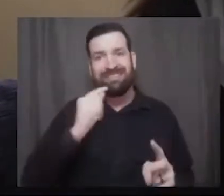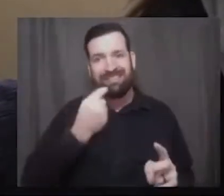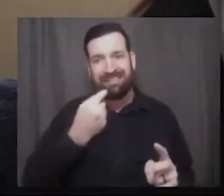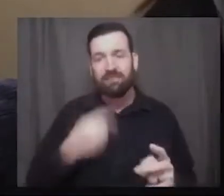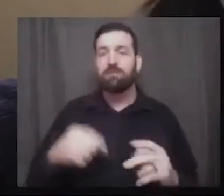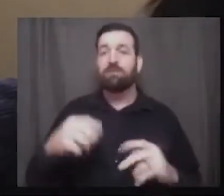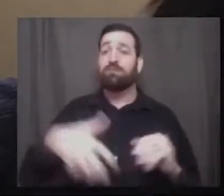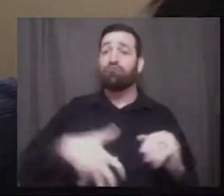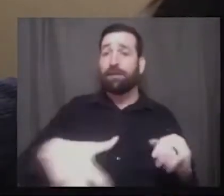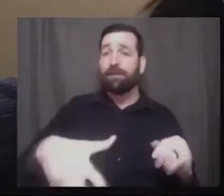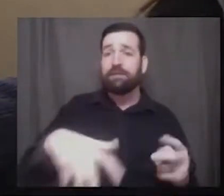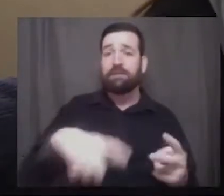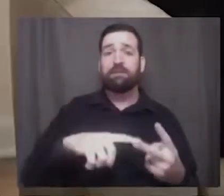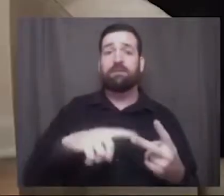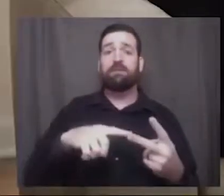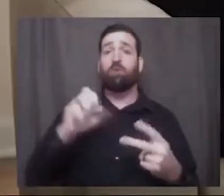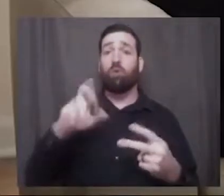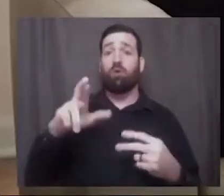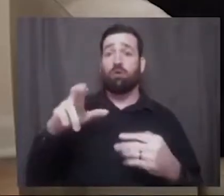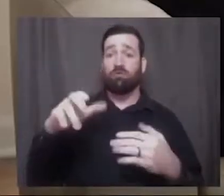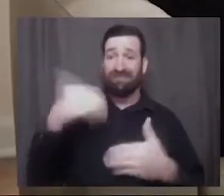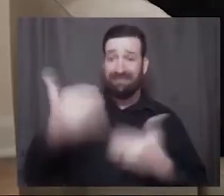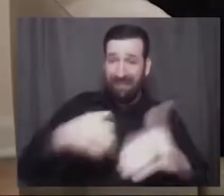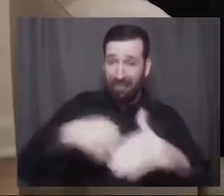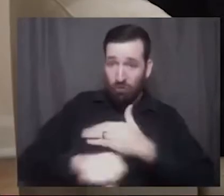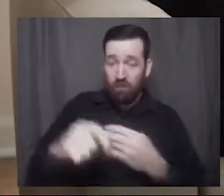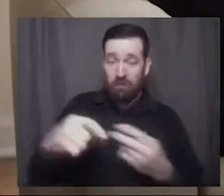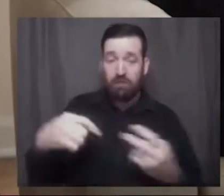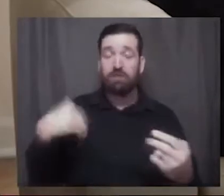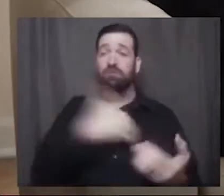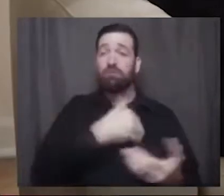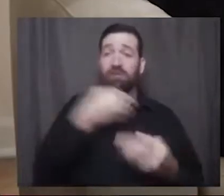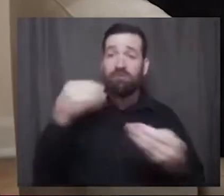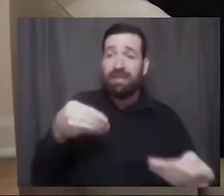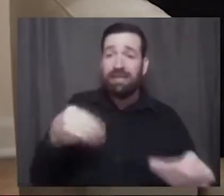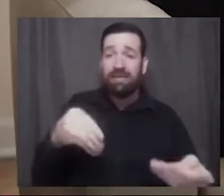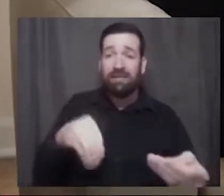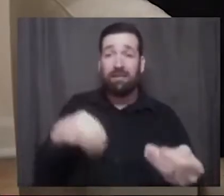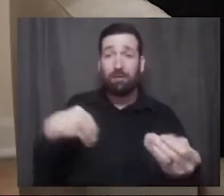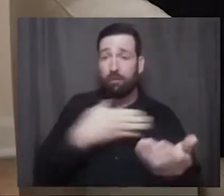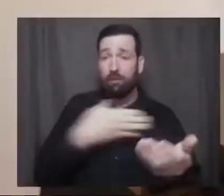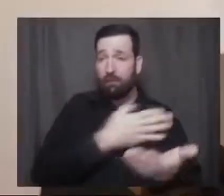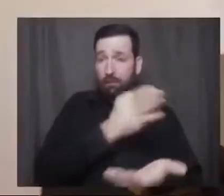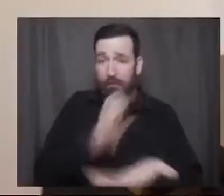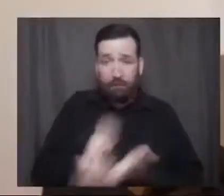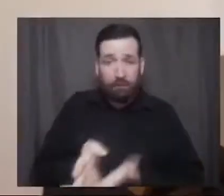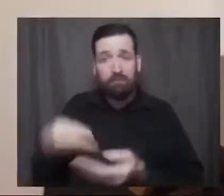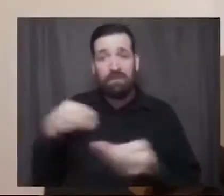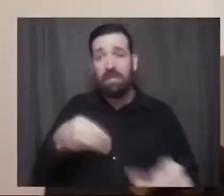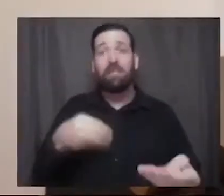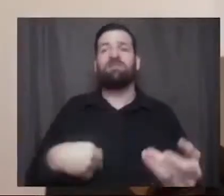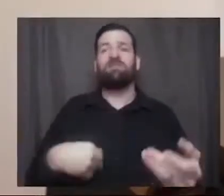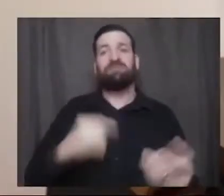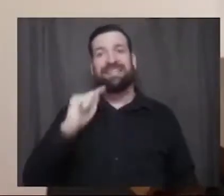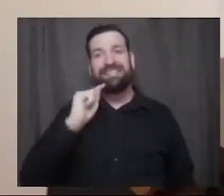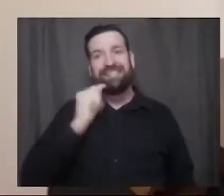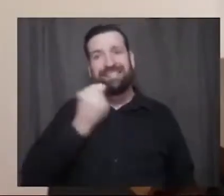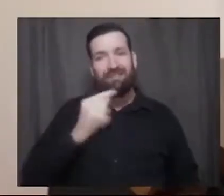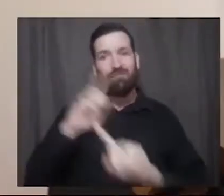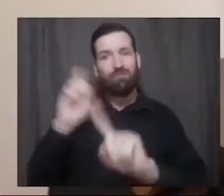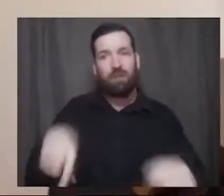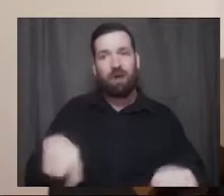or delivery or breastfeeding and weaning the baby. I always have a very significant response.